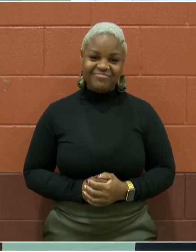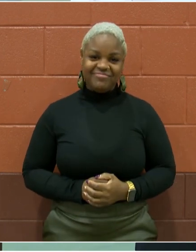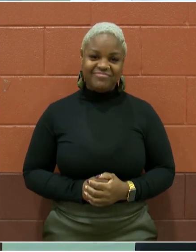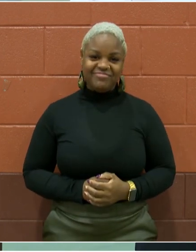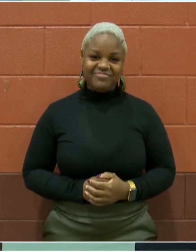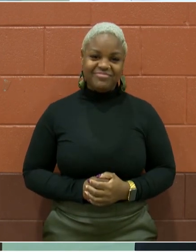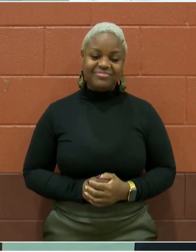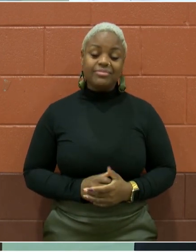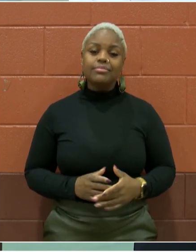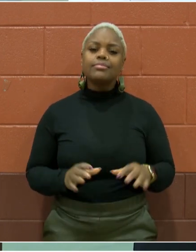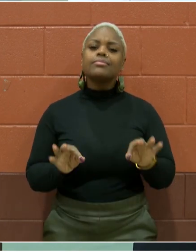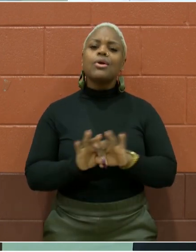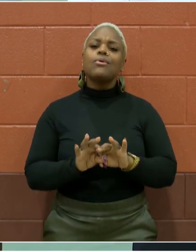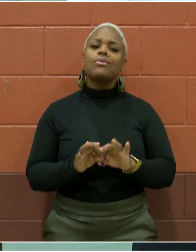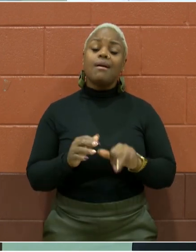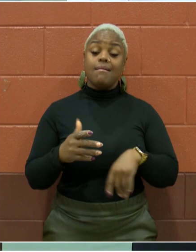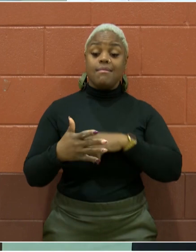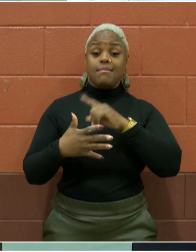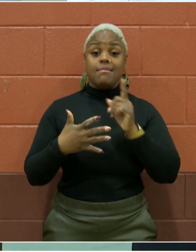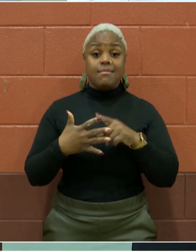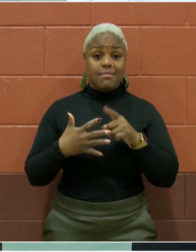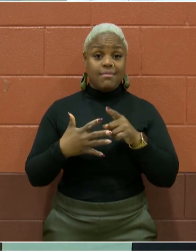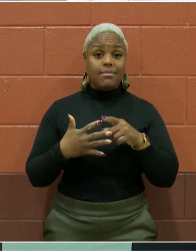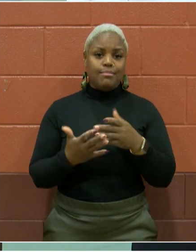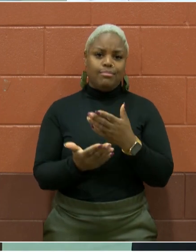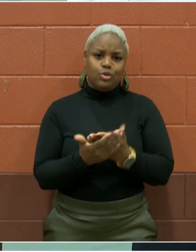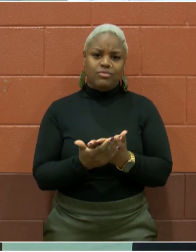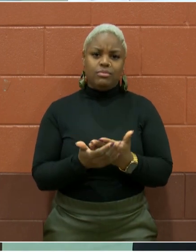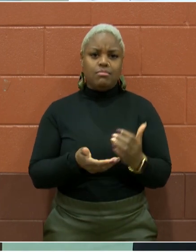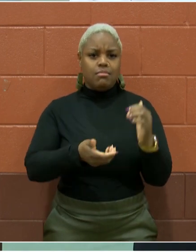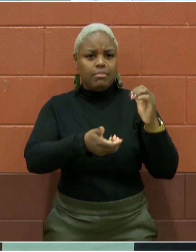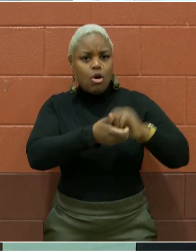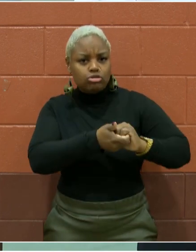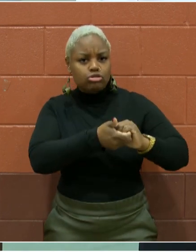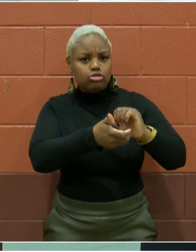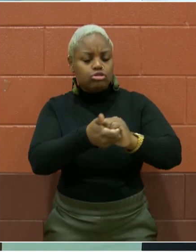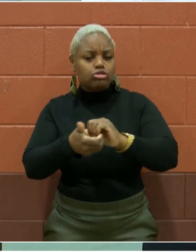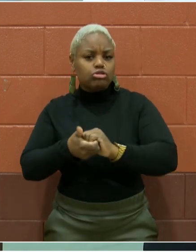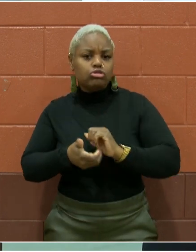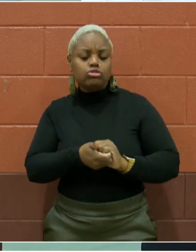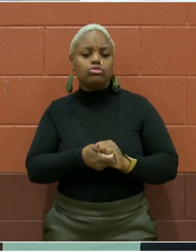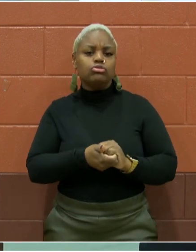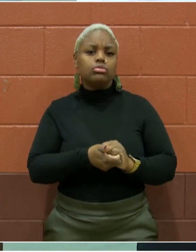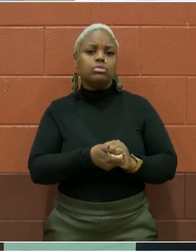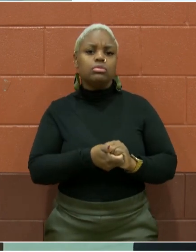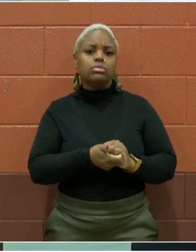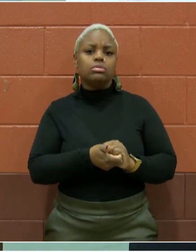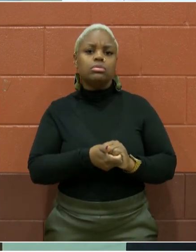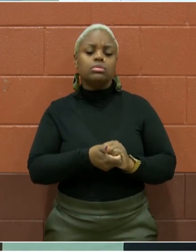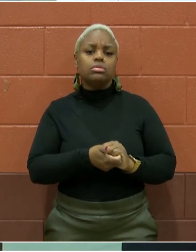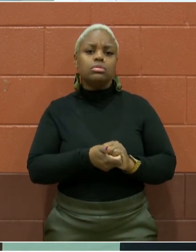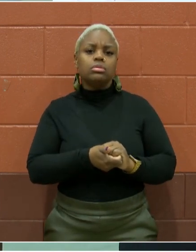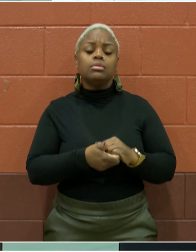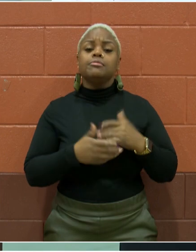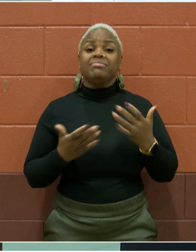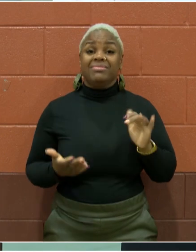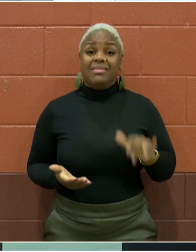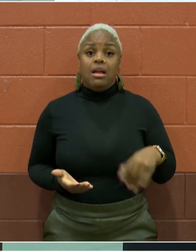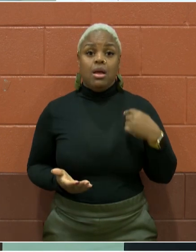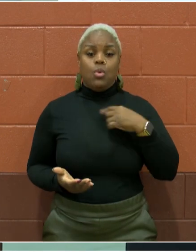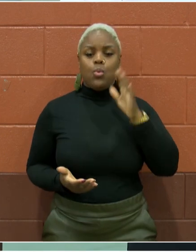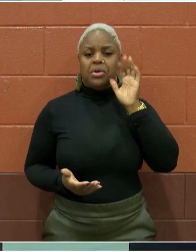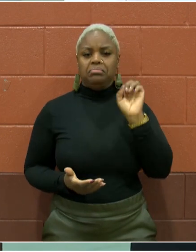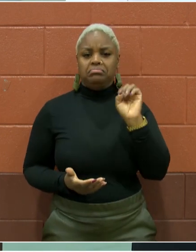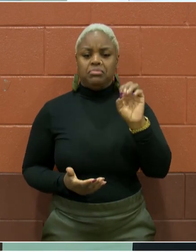important to invest in good partnerships, and so partnerships like the one that you are here to hear us talk about with the Police Executive